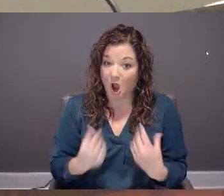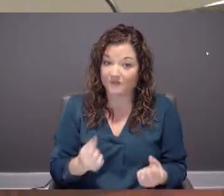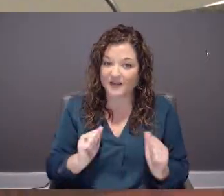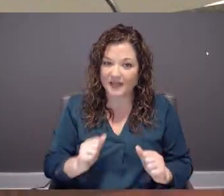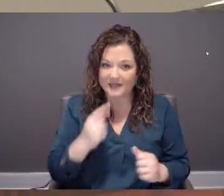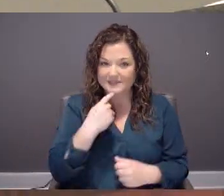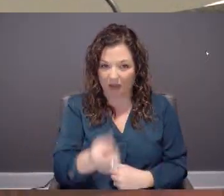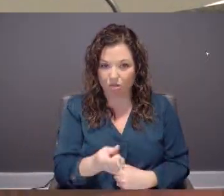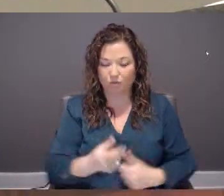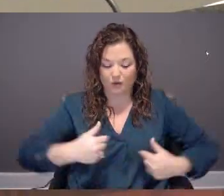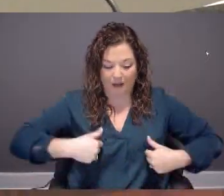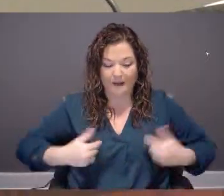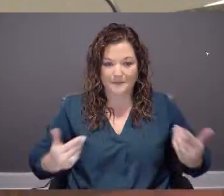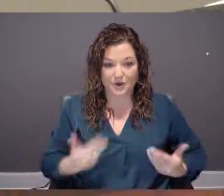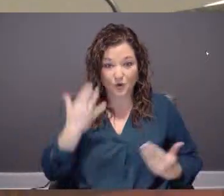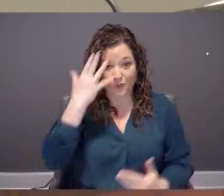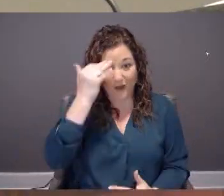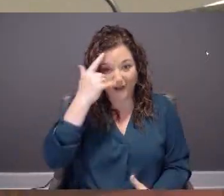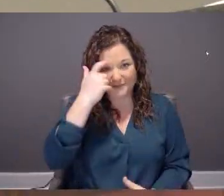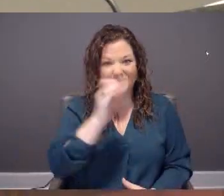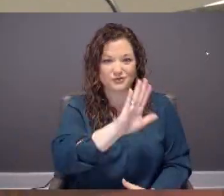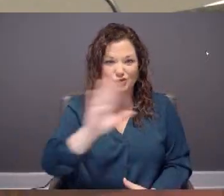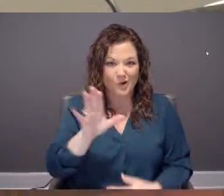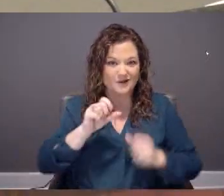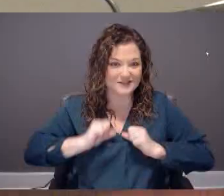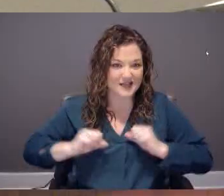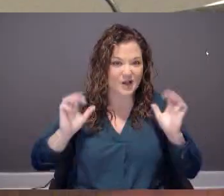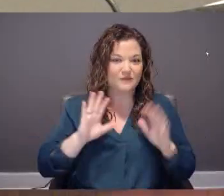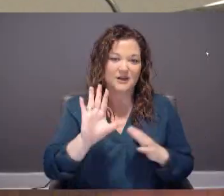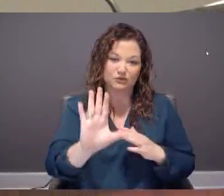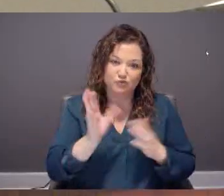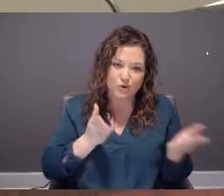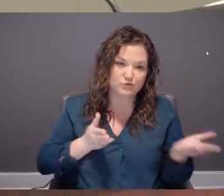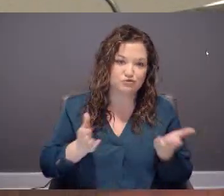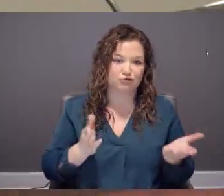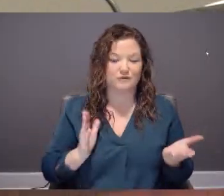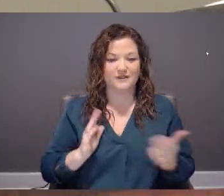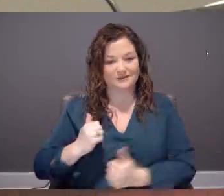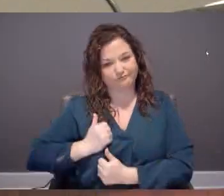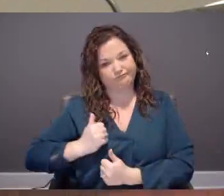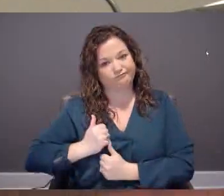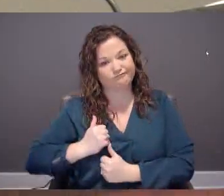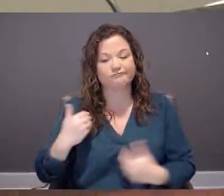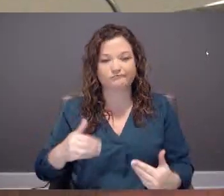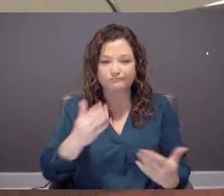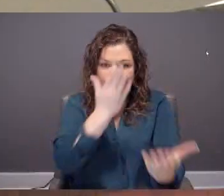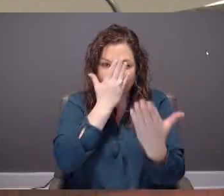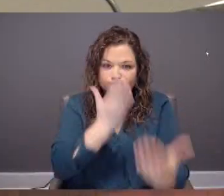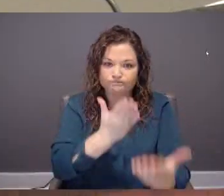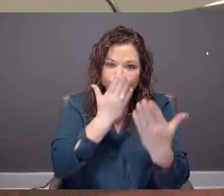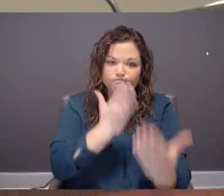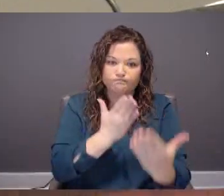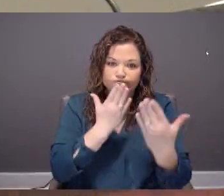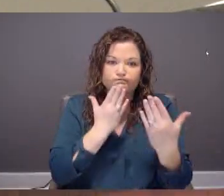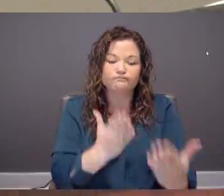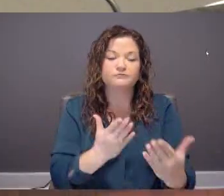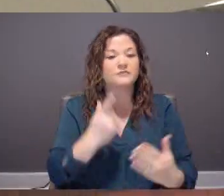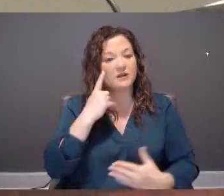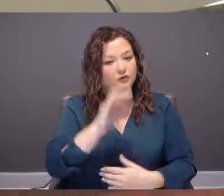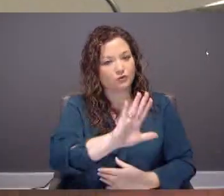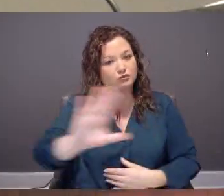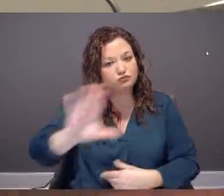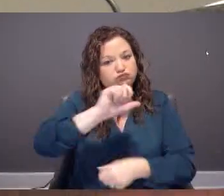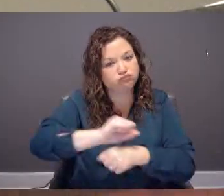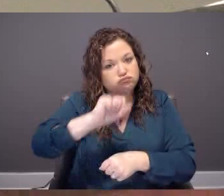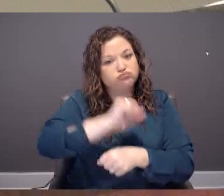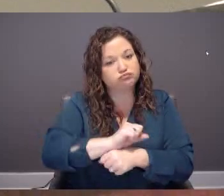without sacrifice and service of our service members. So thank you so much for the work that you have done